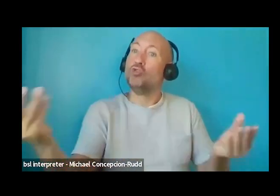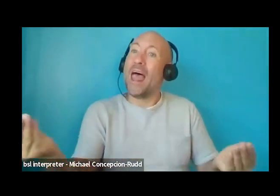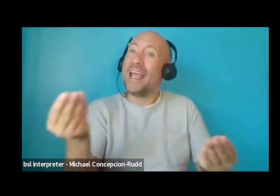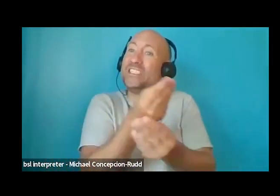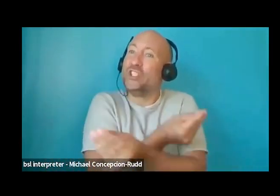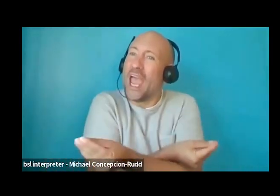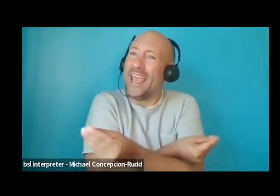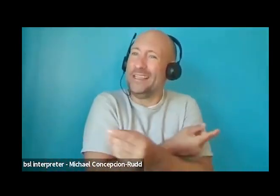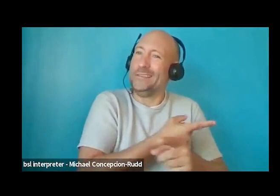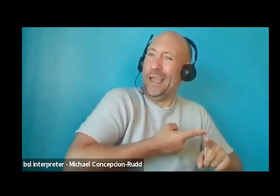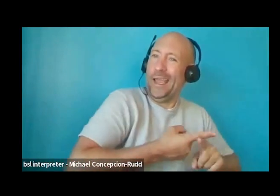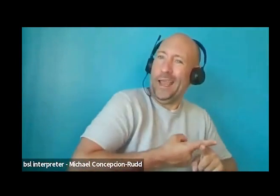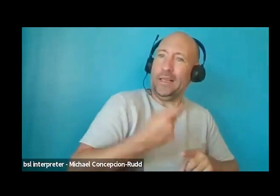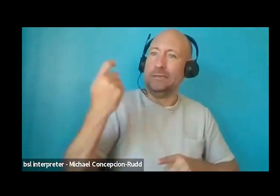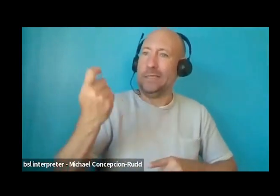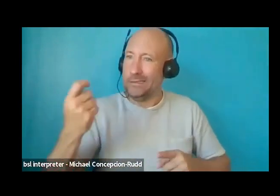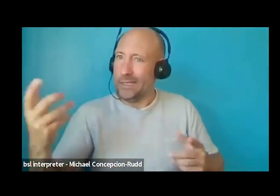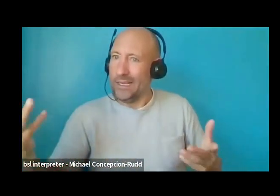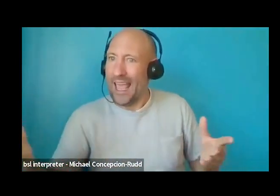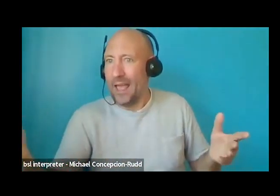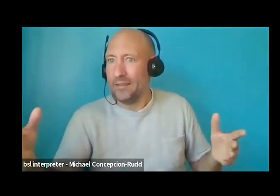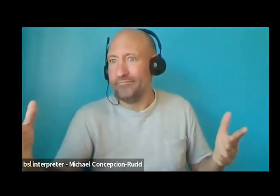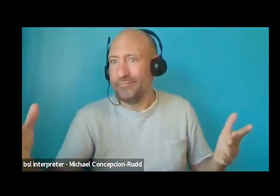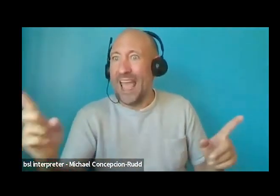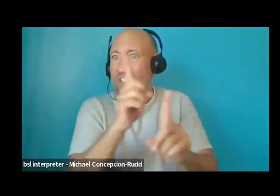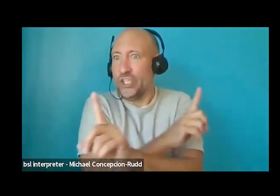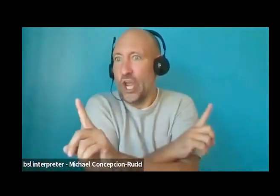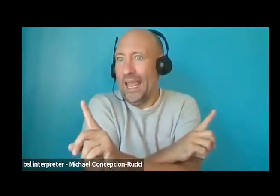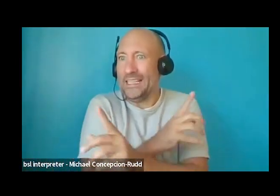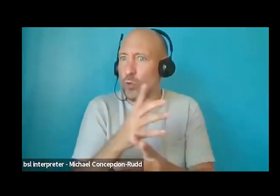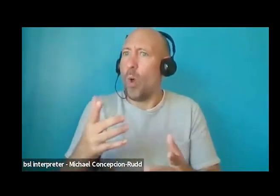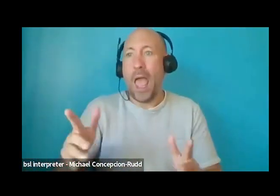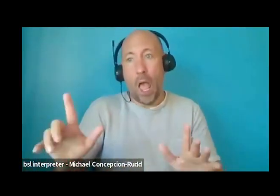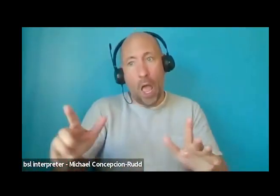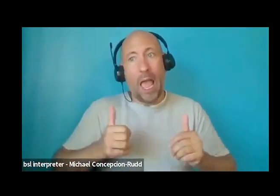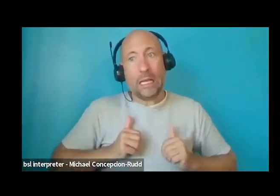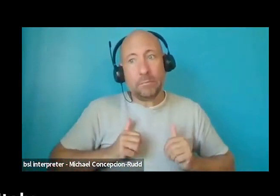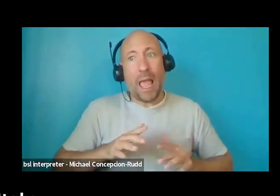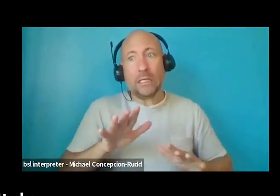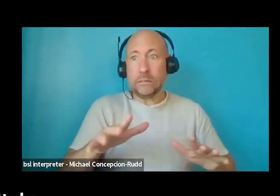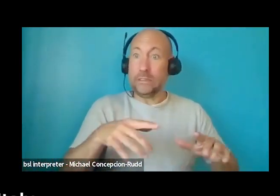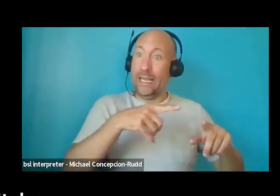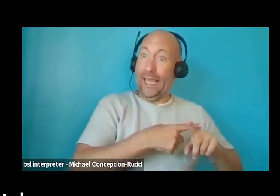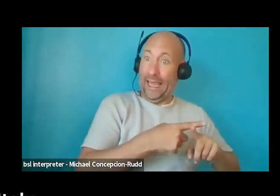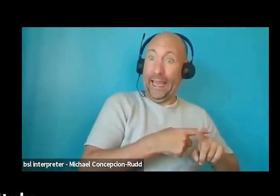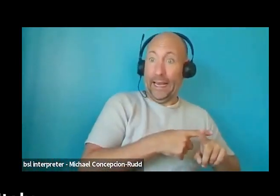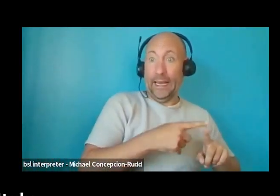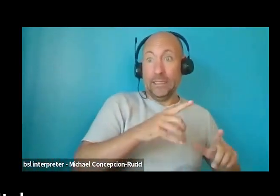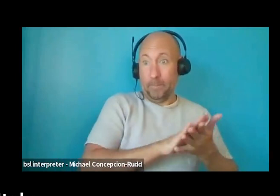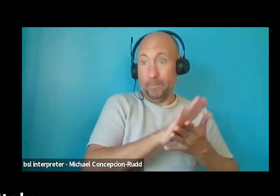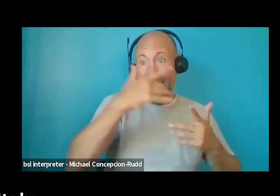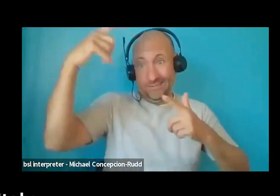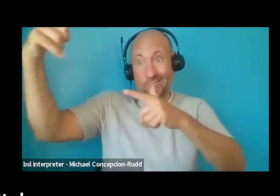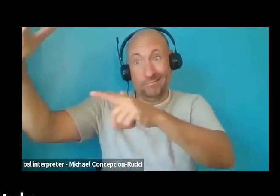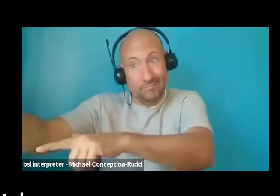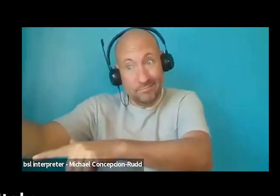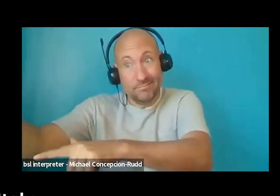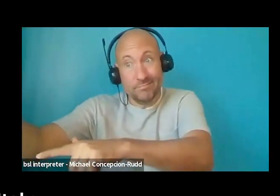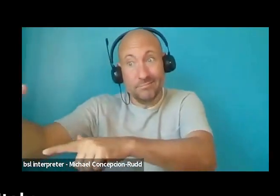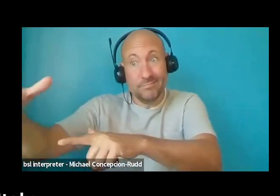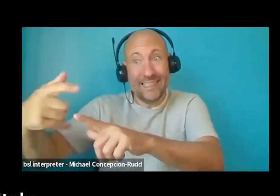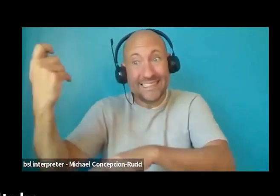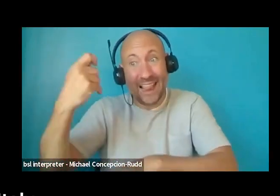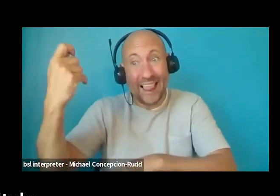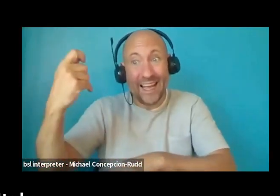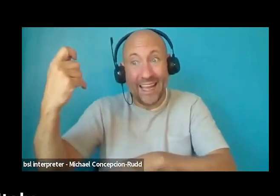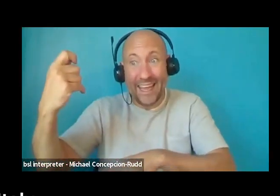expect dance artists or companies based in England to travel to a host organization in Italy to